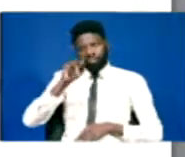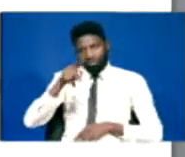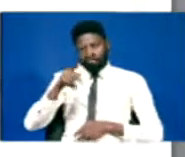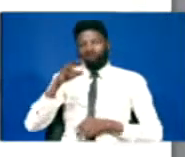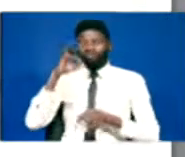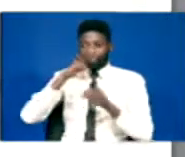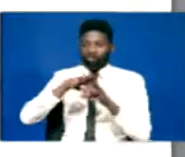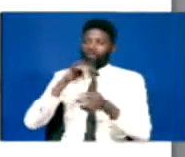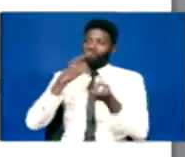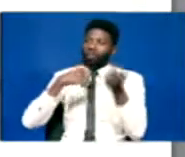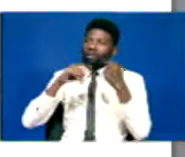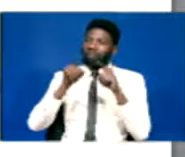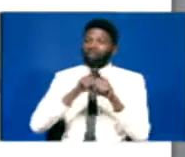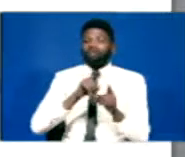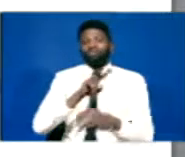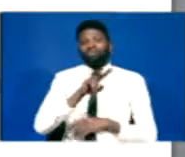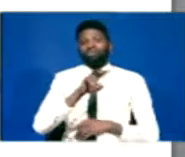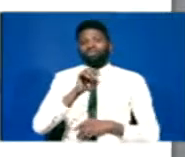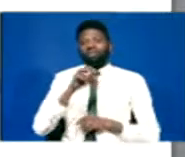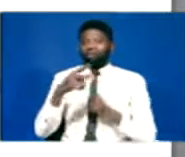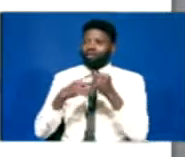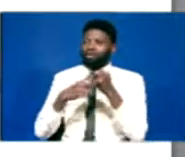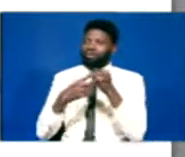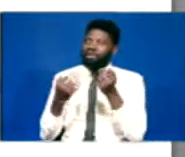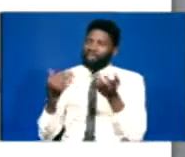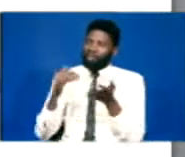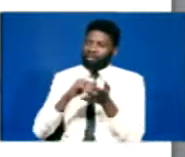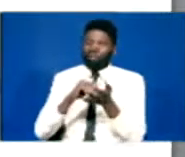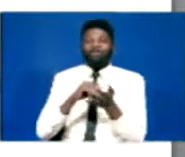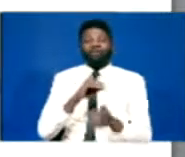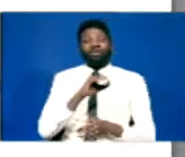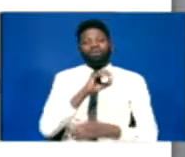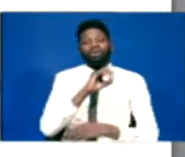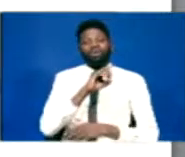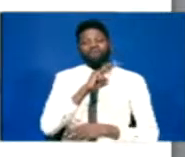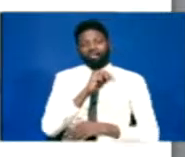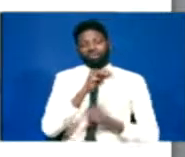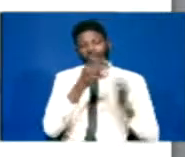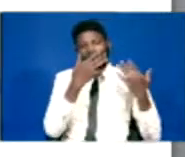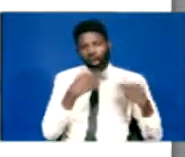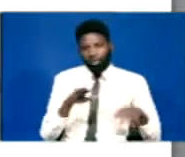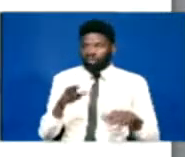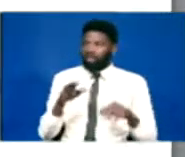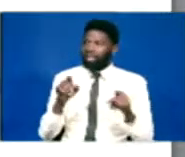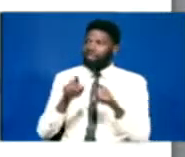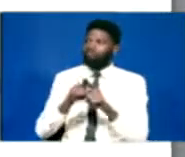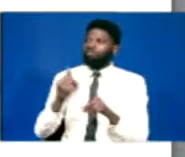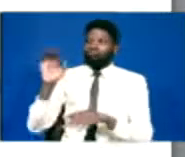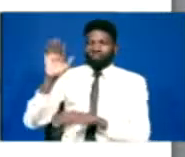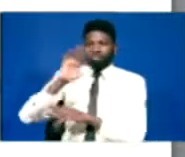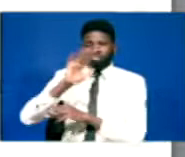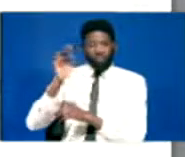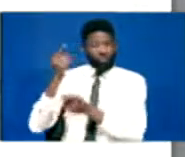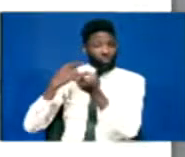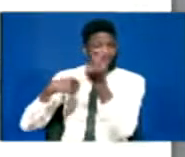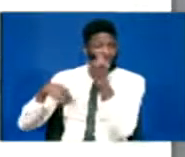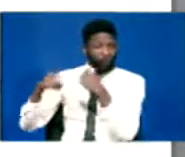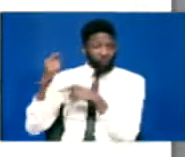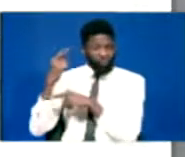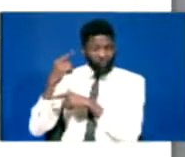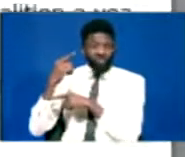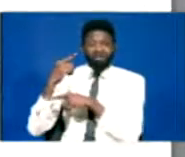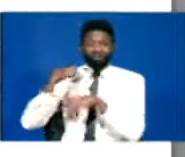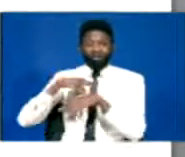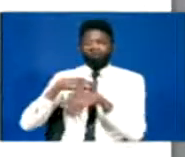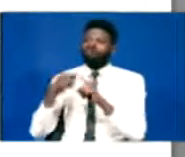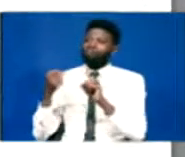very sensitive time in our country, ODM lost the elections to NARC, a time that brought a lot of chaos in our